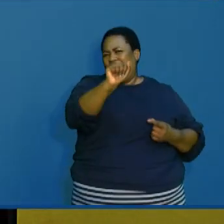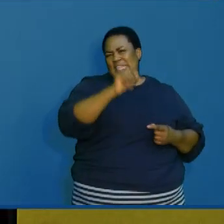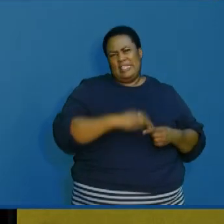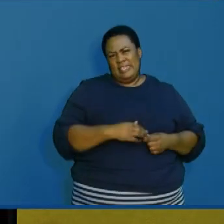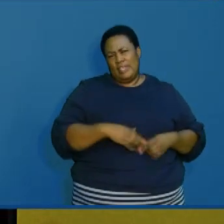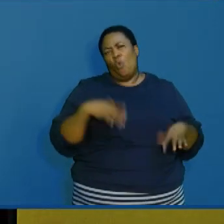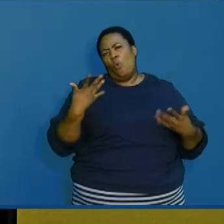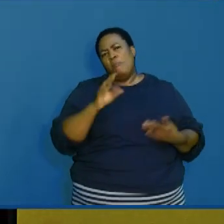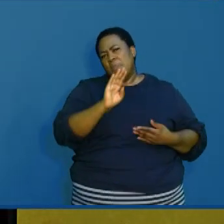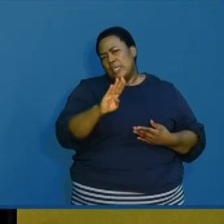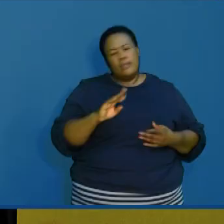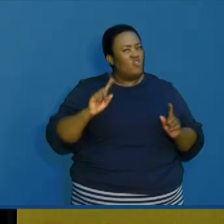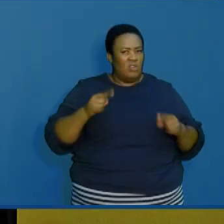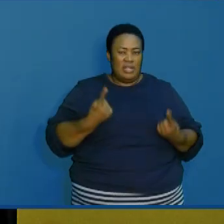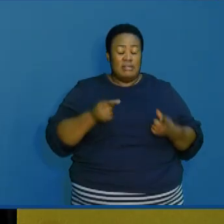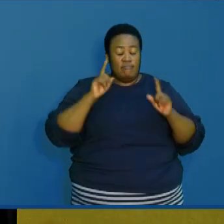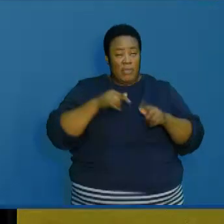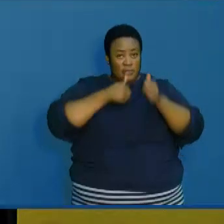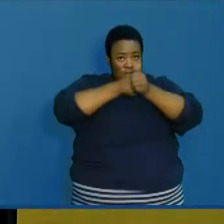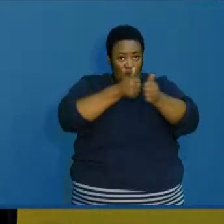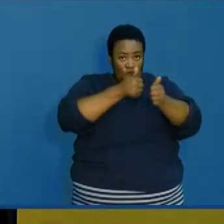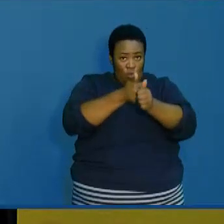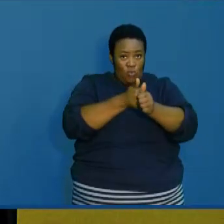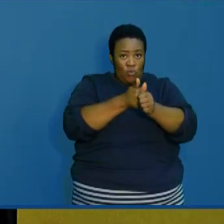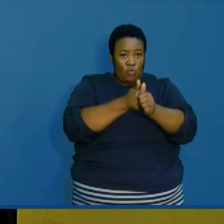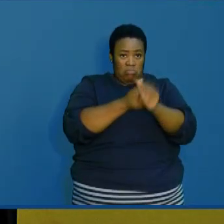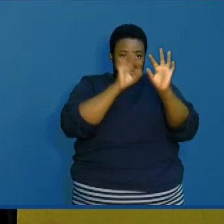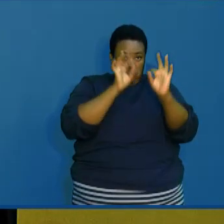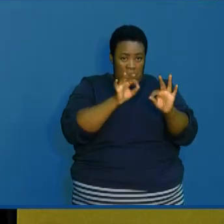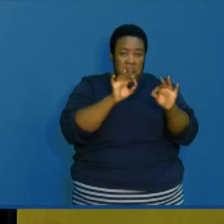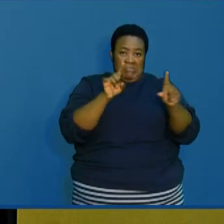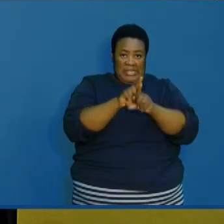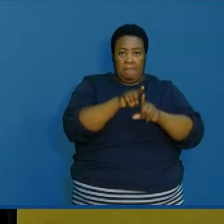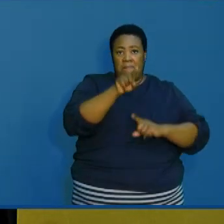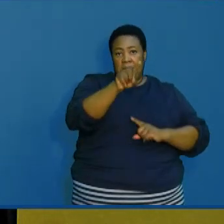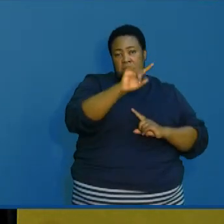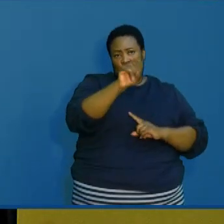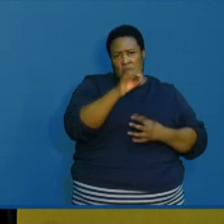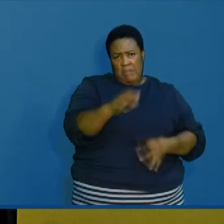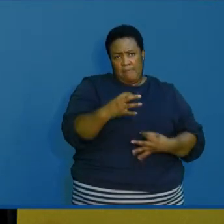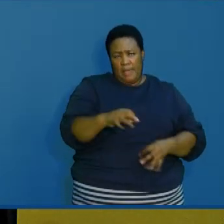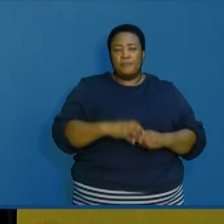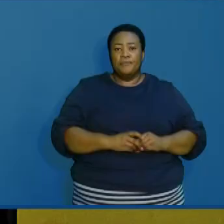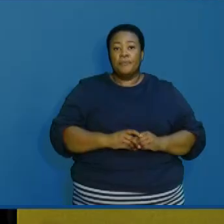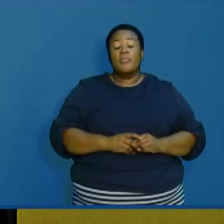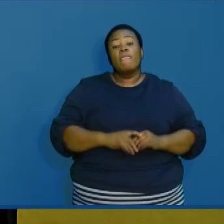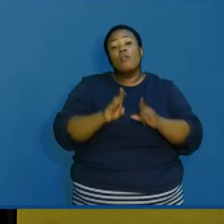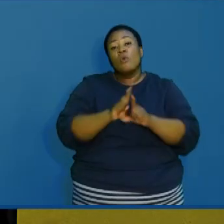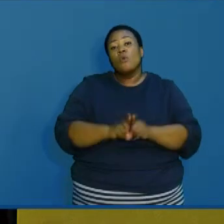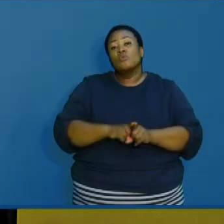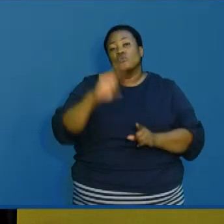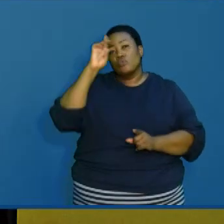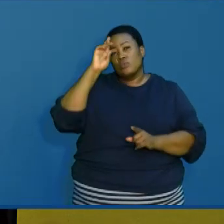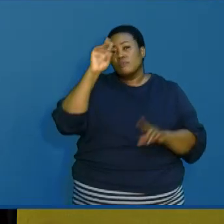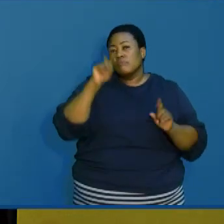or B. Please follow the correct sequence of questioning. And remember, most importantly,